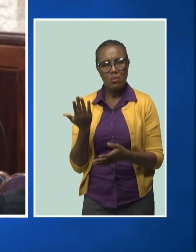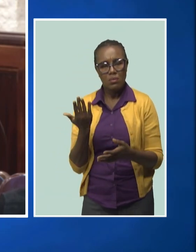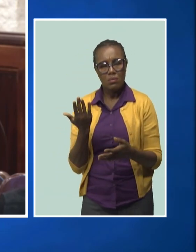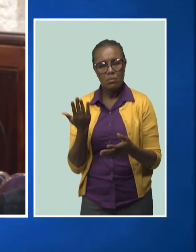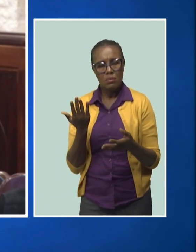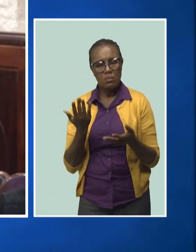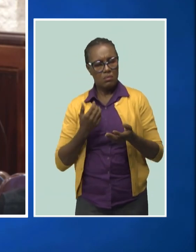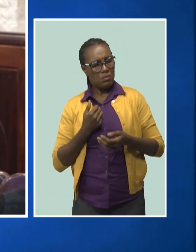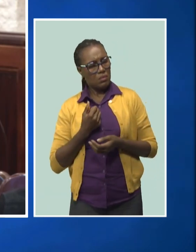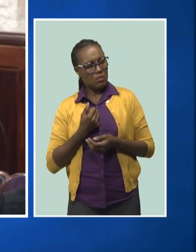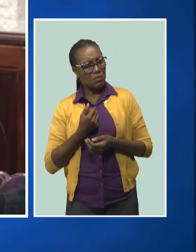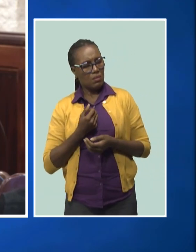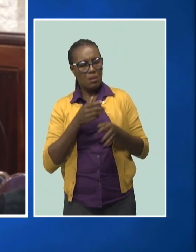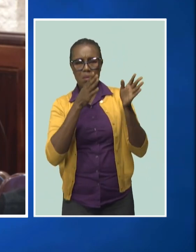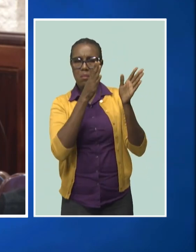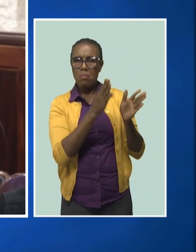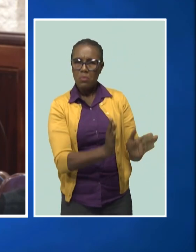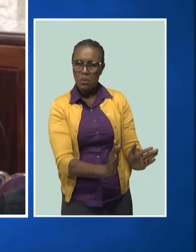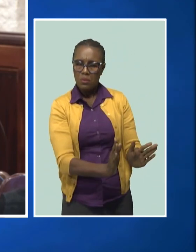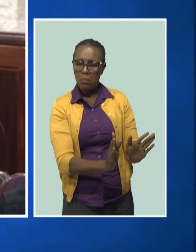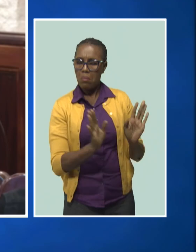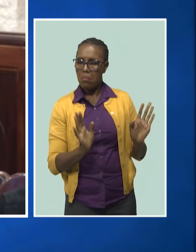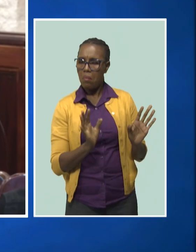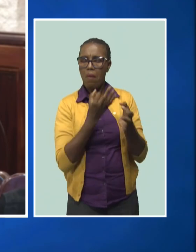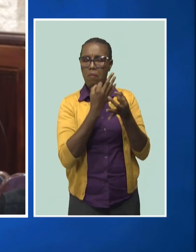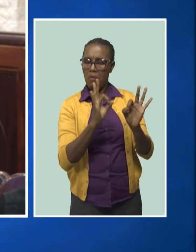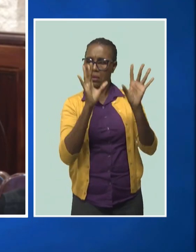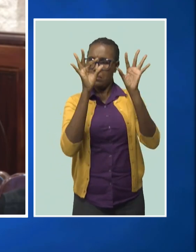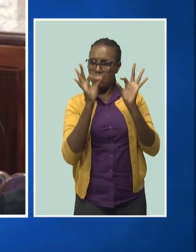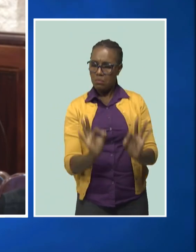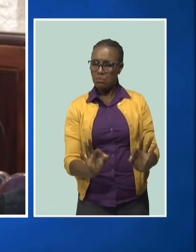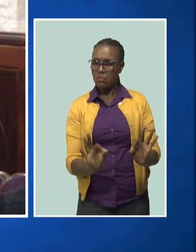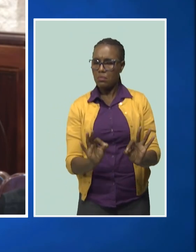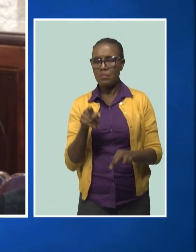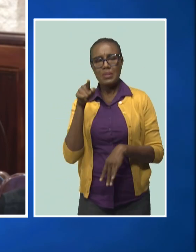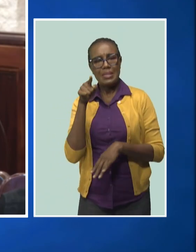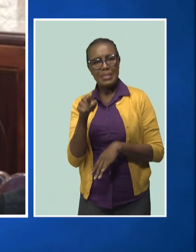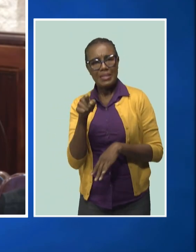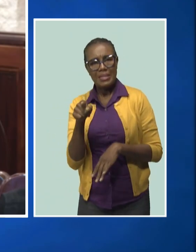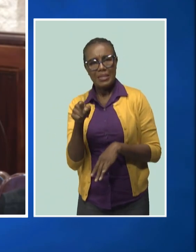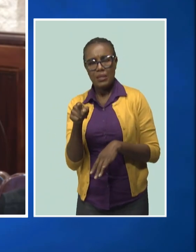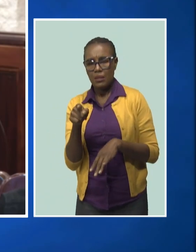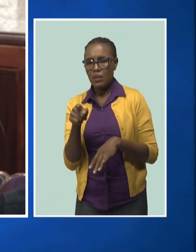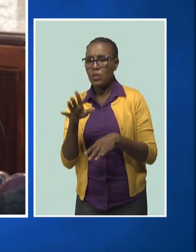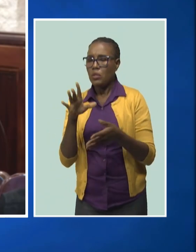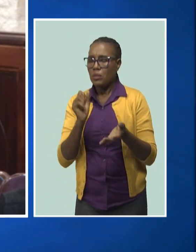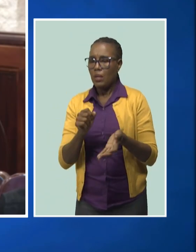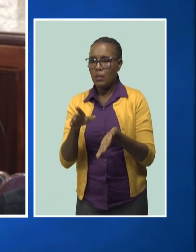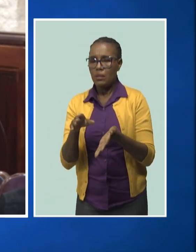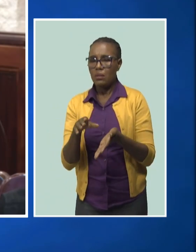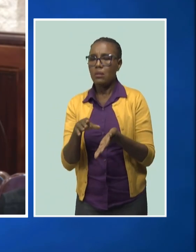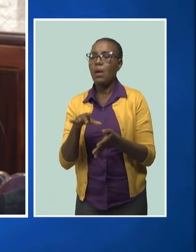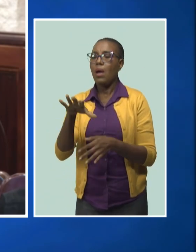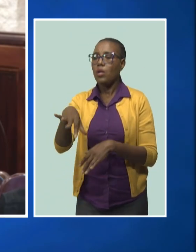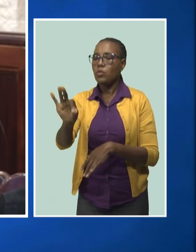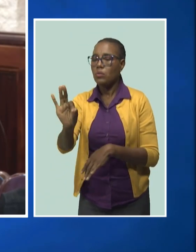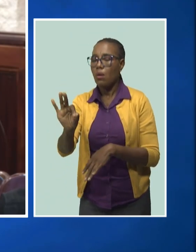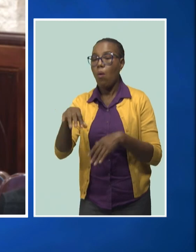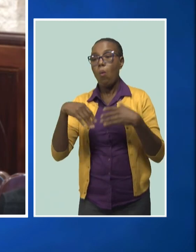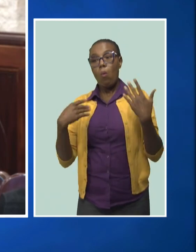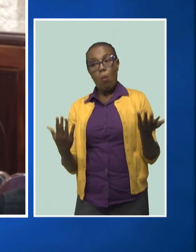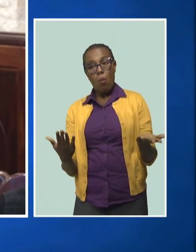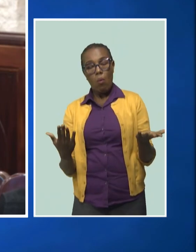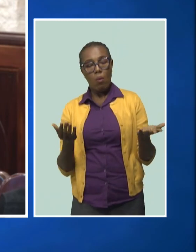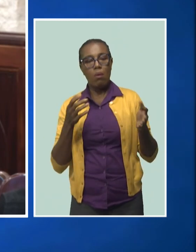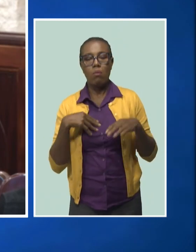chose the leader of the opposition, or was it the leader of the opposition chosen for those